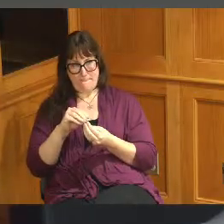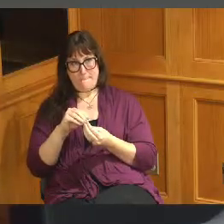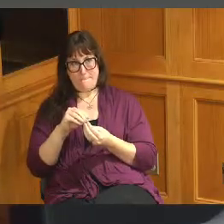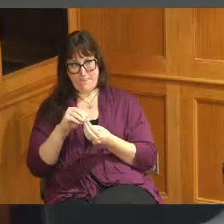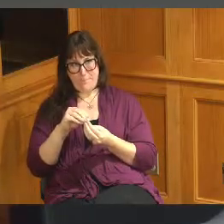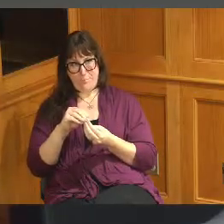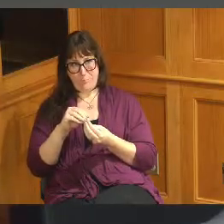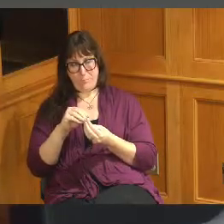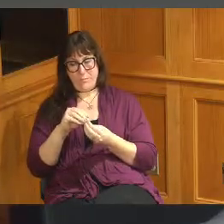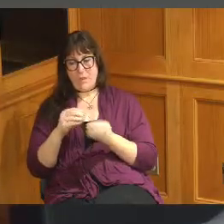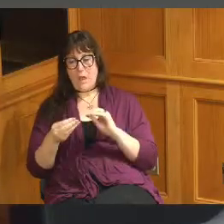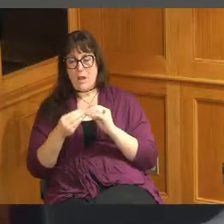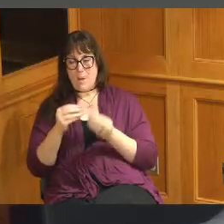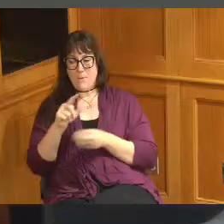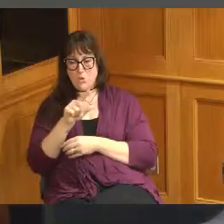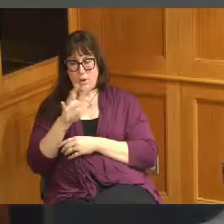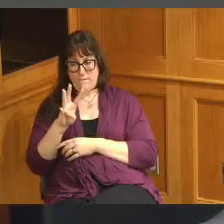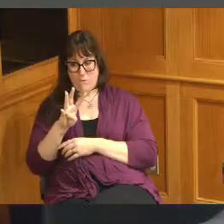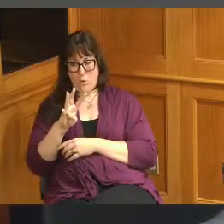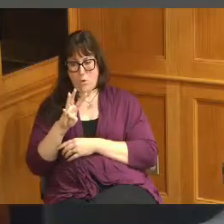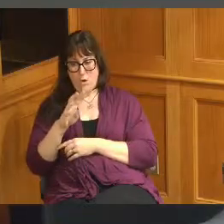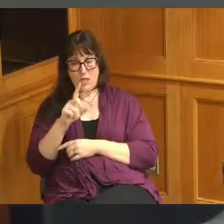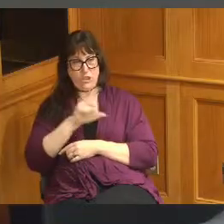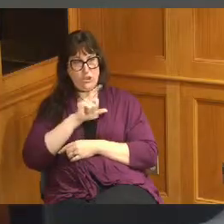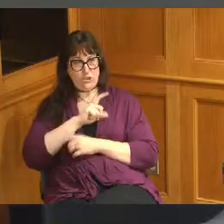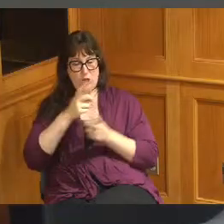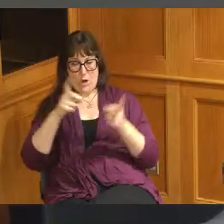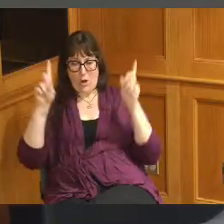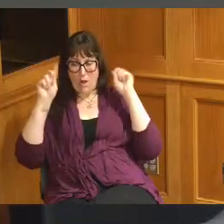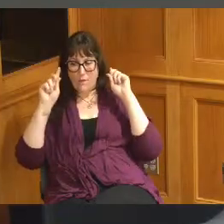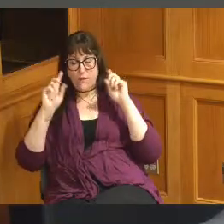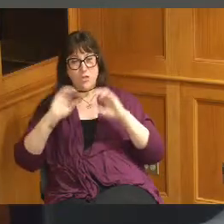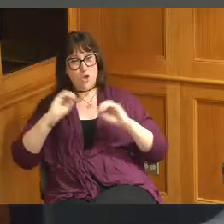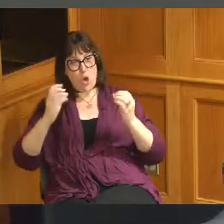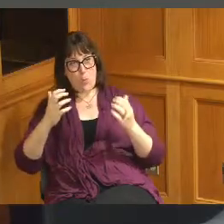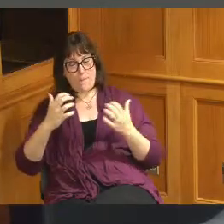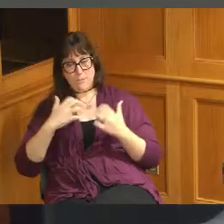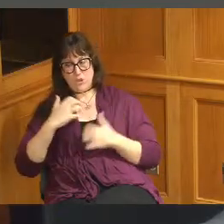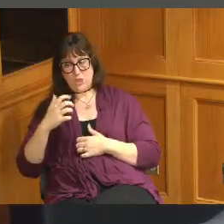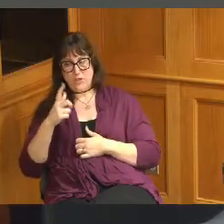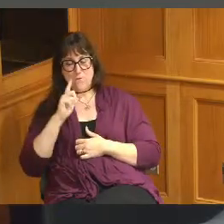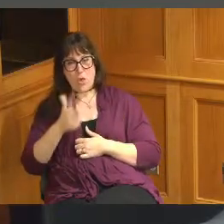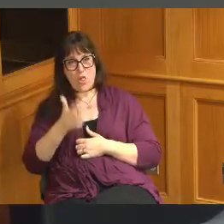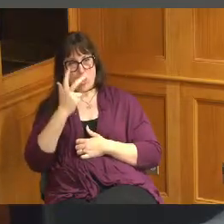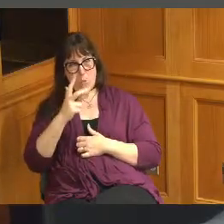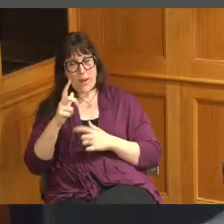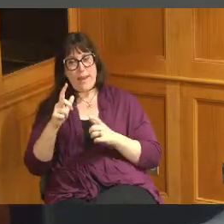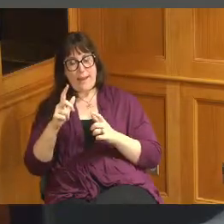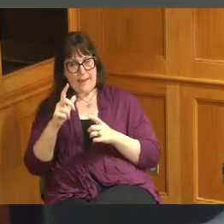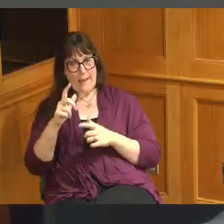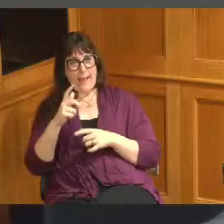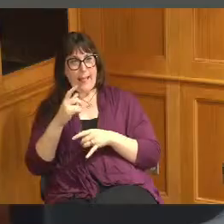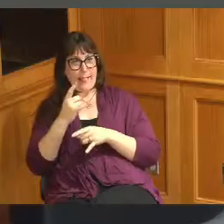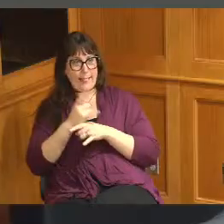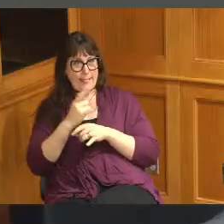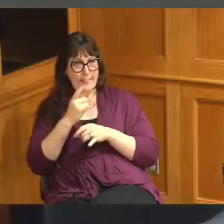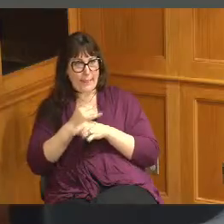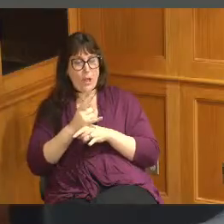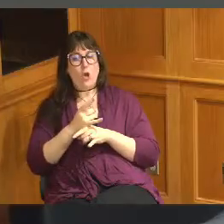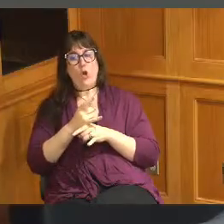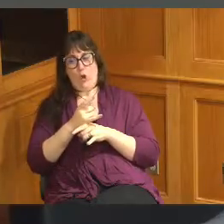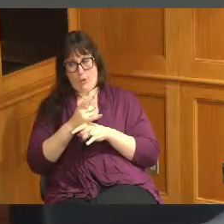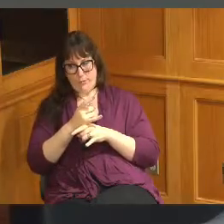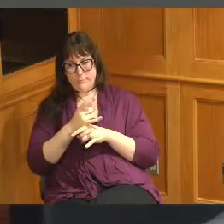The item number 24 is the report of no objections to 3 liquor permit applications